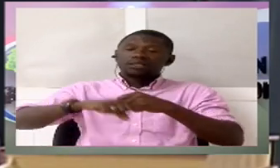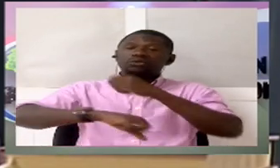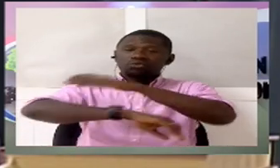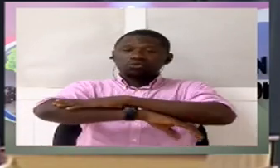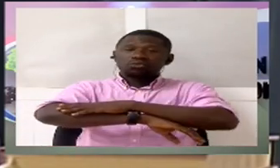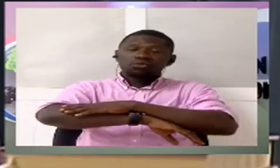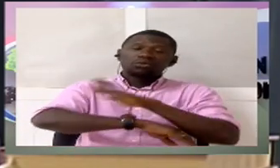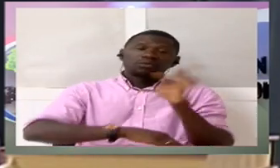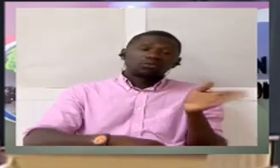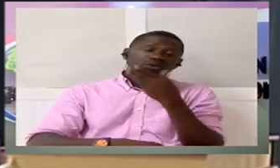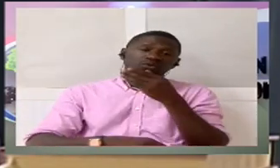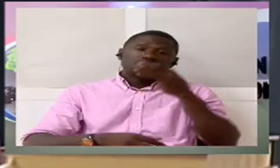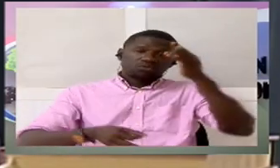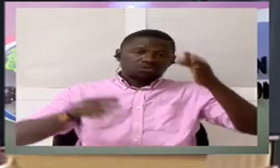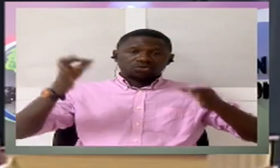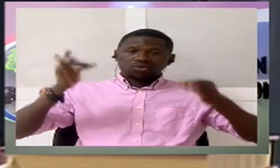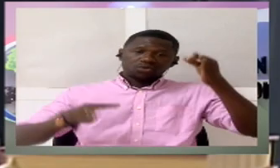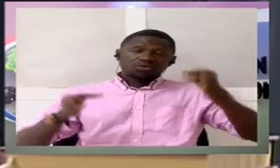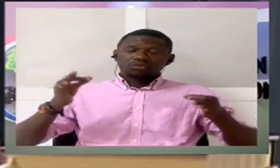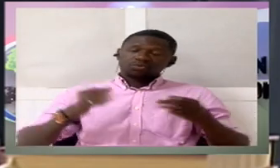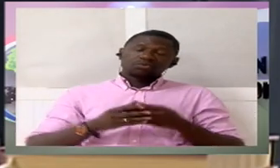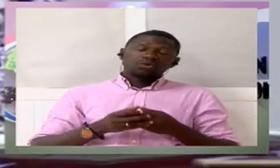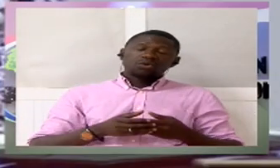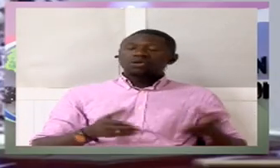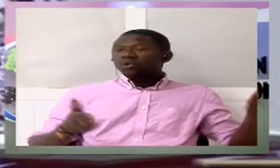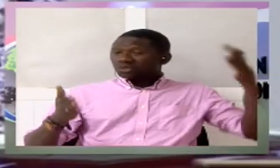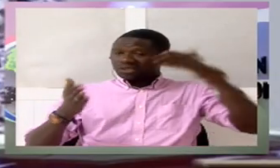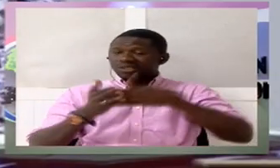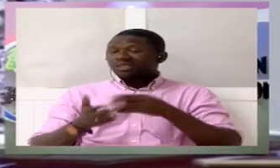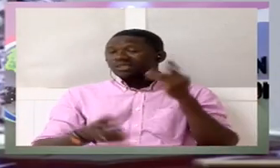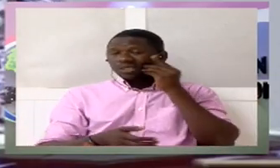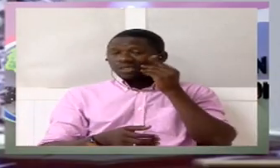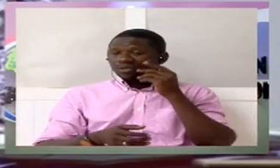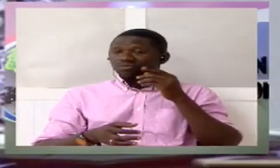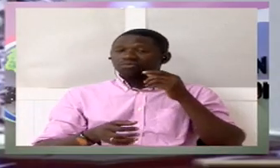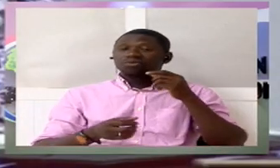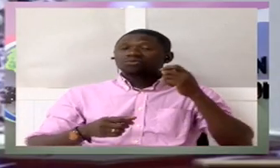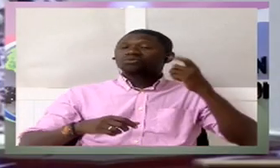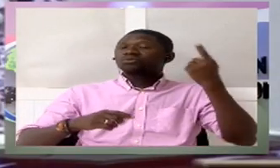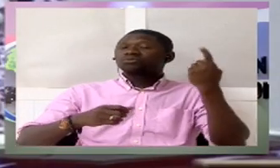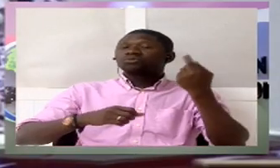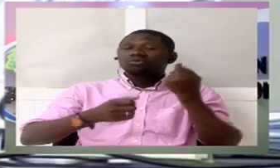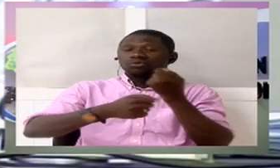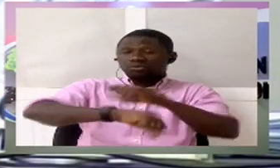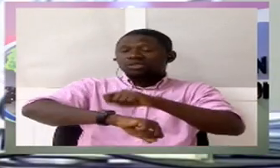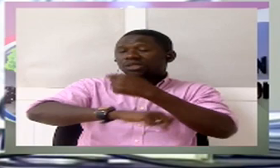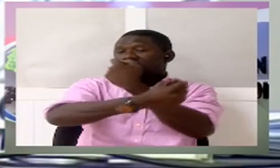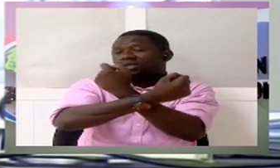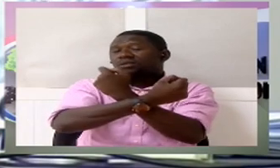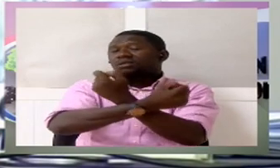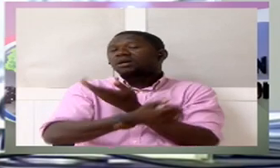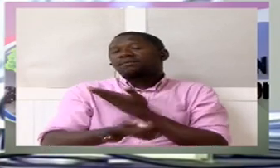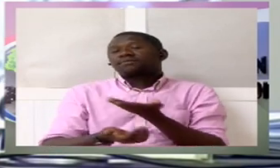Kata court. To go to court. Olungome ya convict. Until the day that he got convicted. Who were his